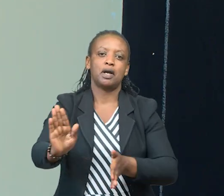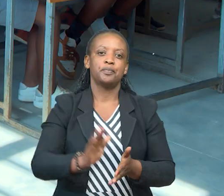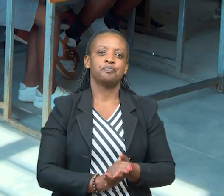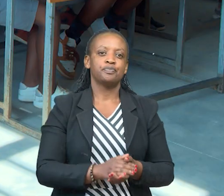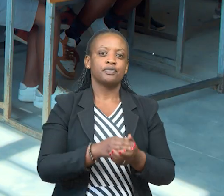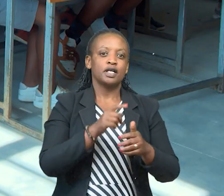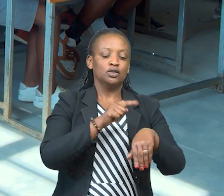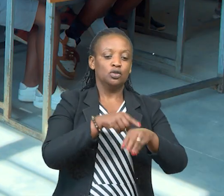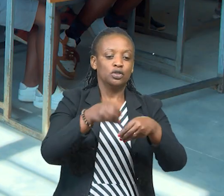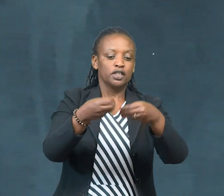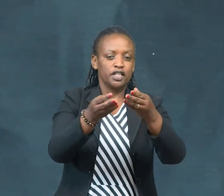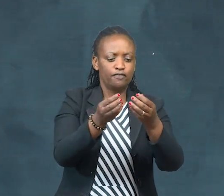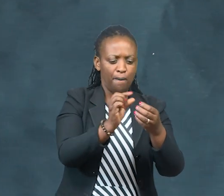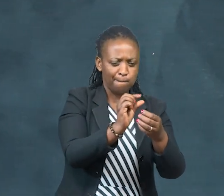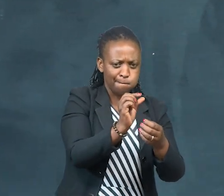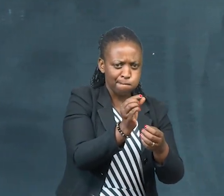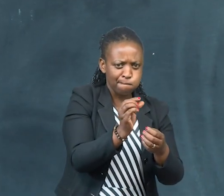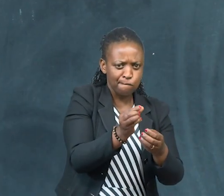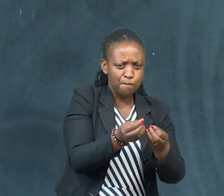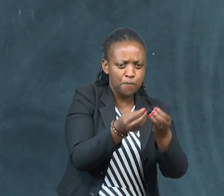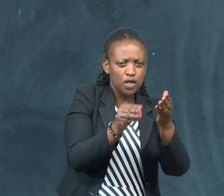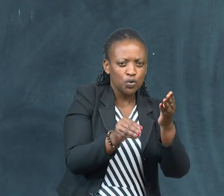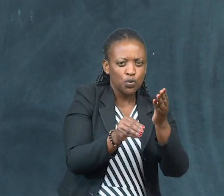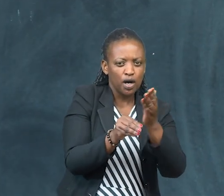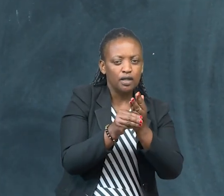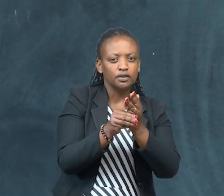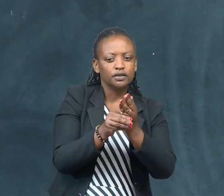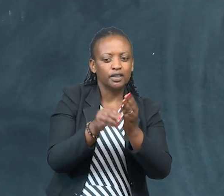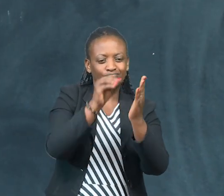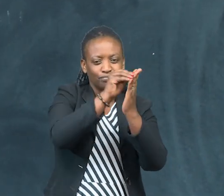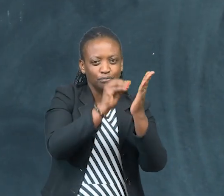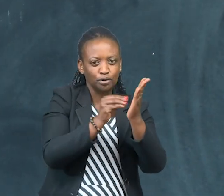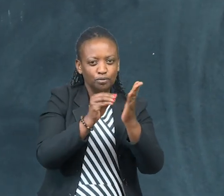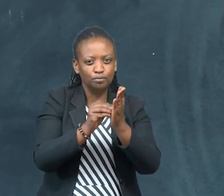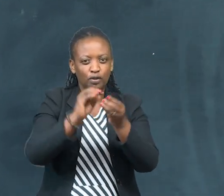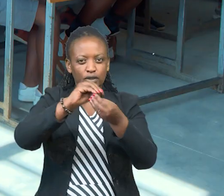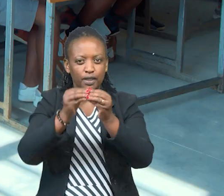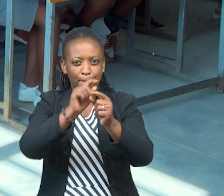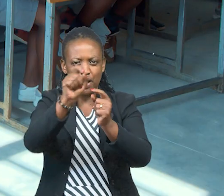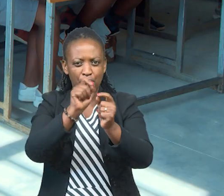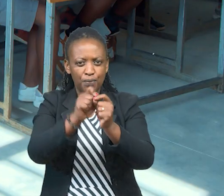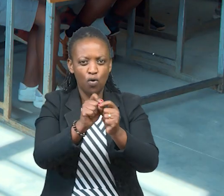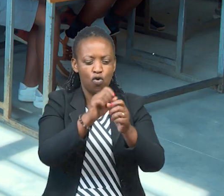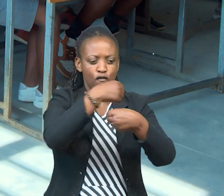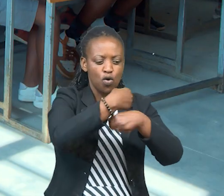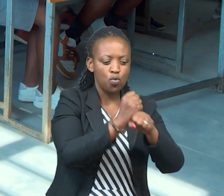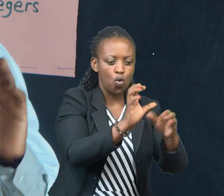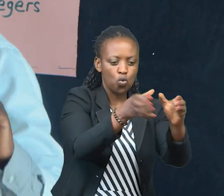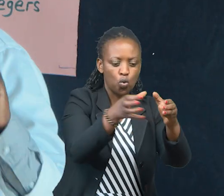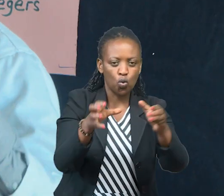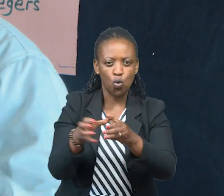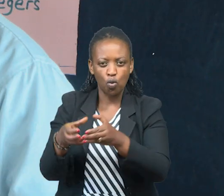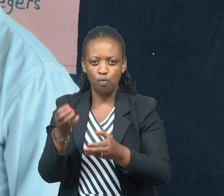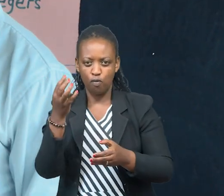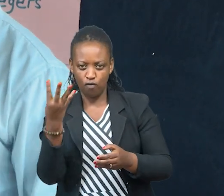you. So you are provided with counters to add the following integers in your groups. We are going to form 4 groups,